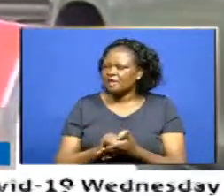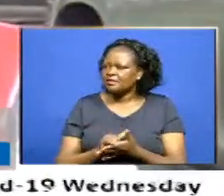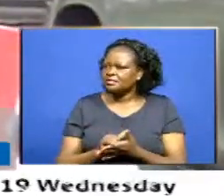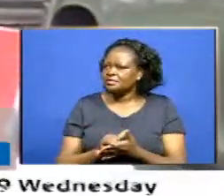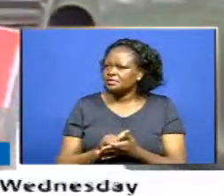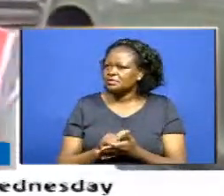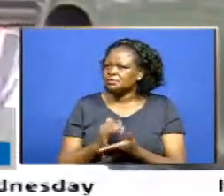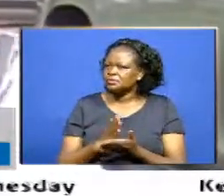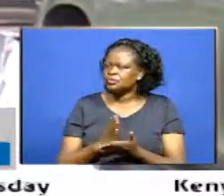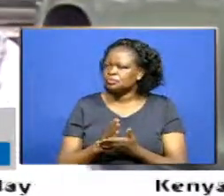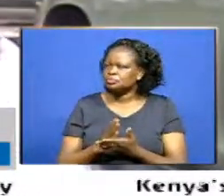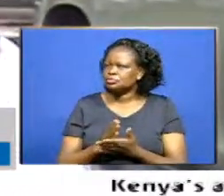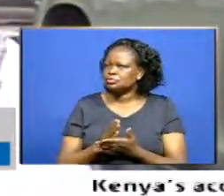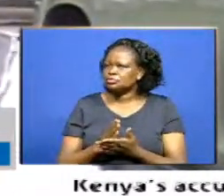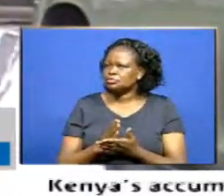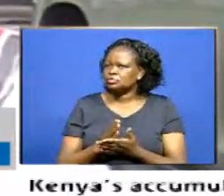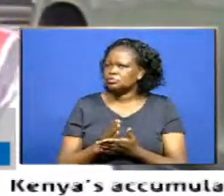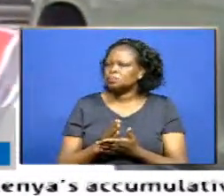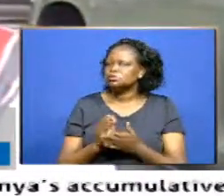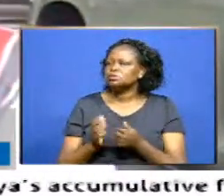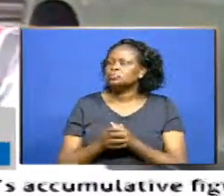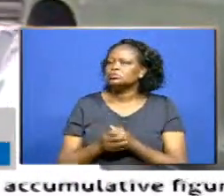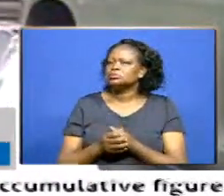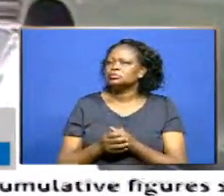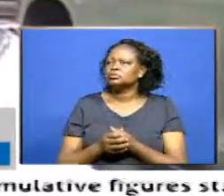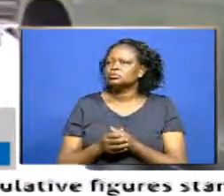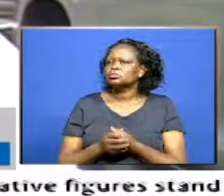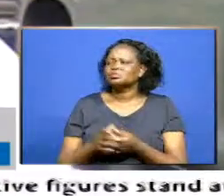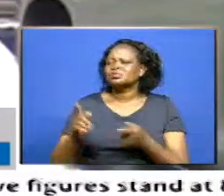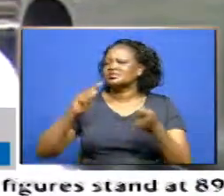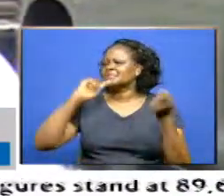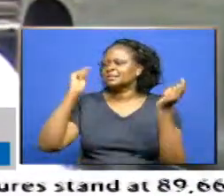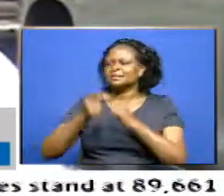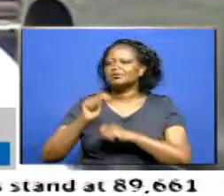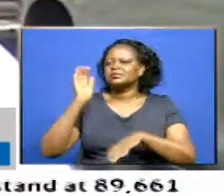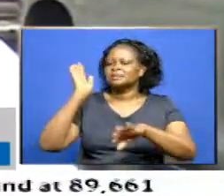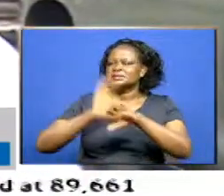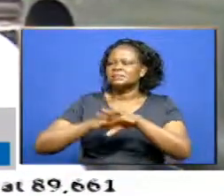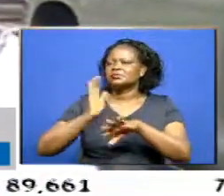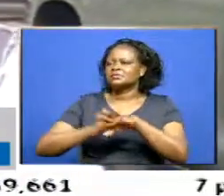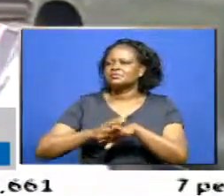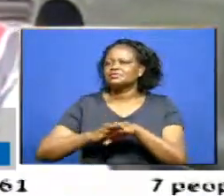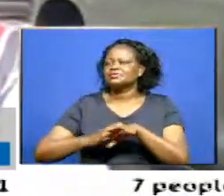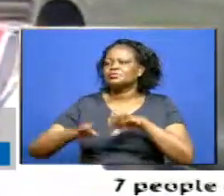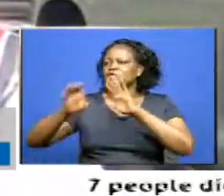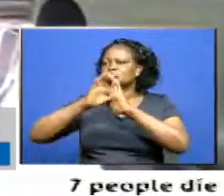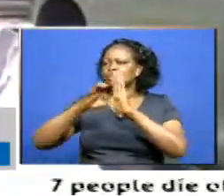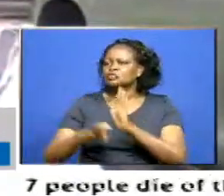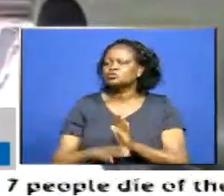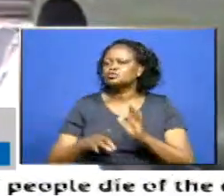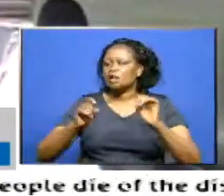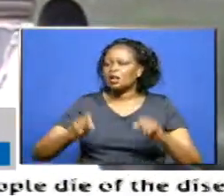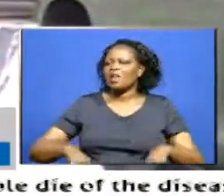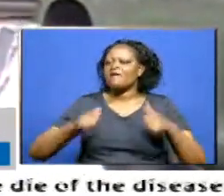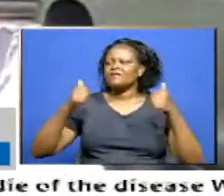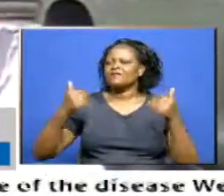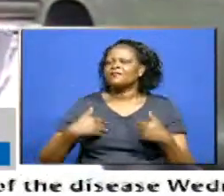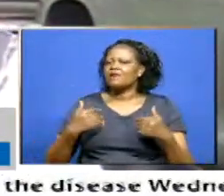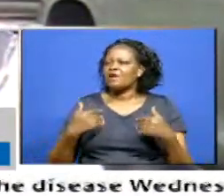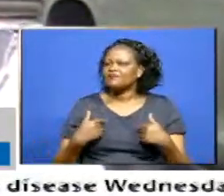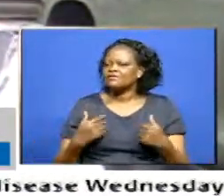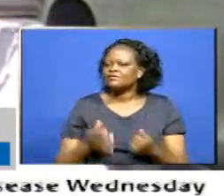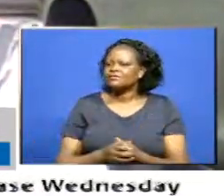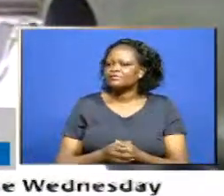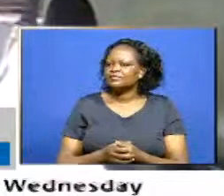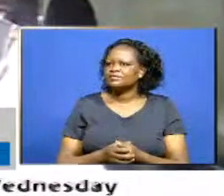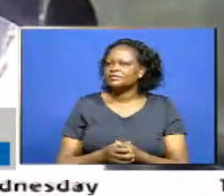It's not always the case that when there's change, that change is bad. Our constitution is living, and I know that the issues that